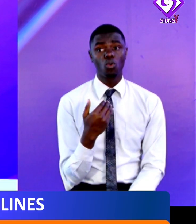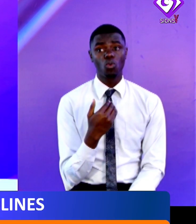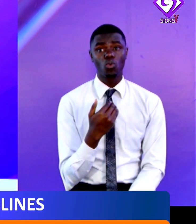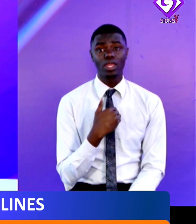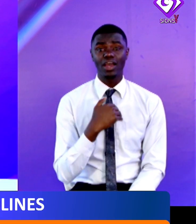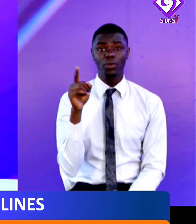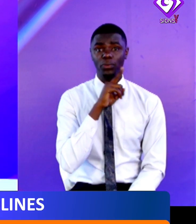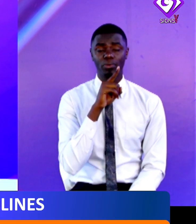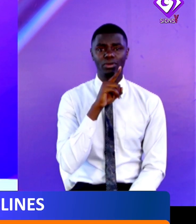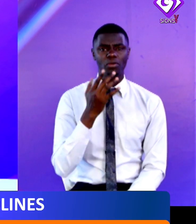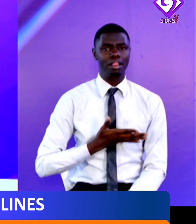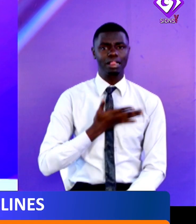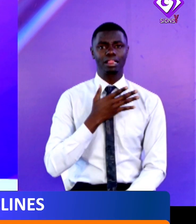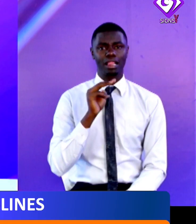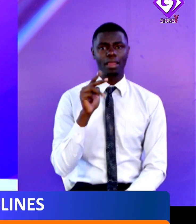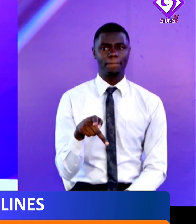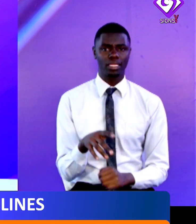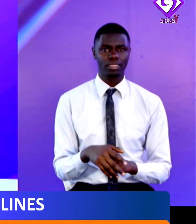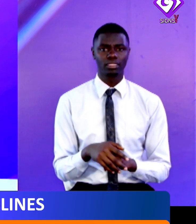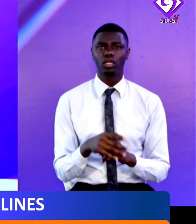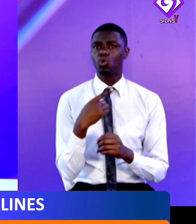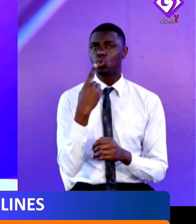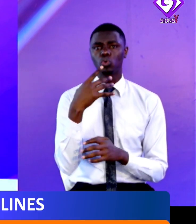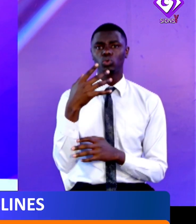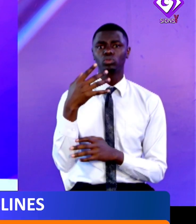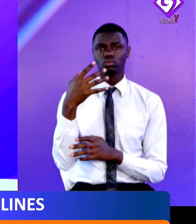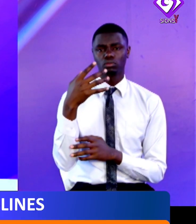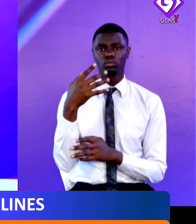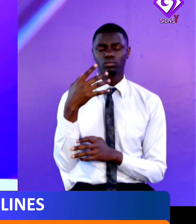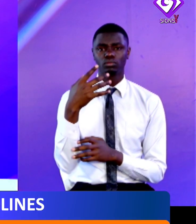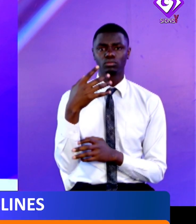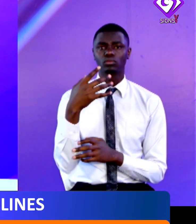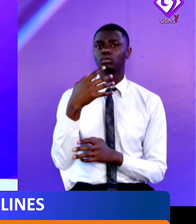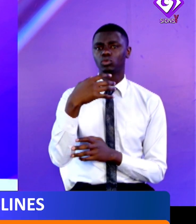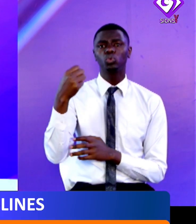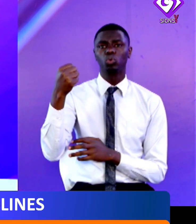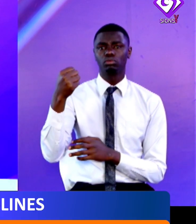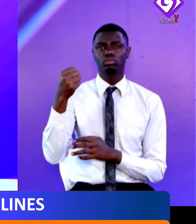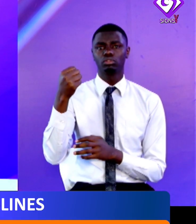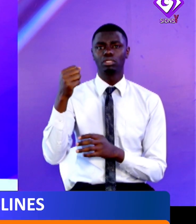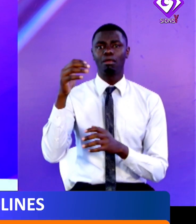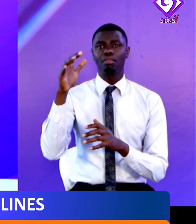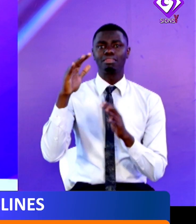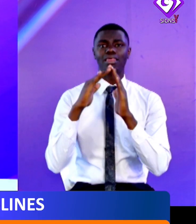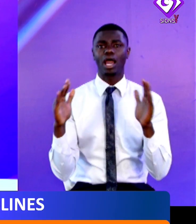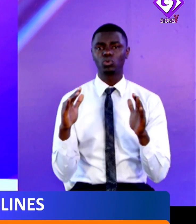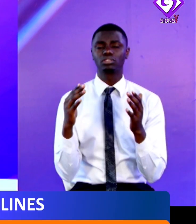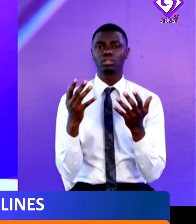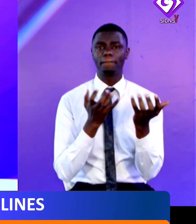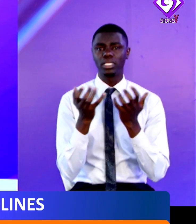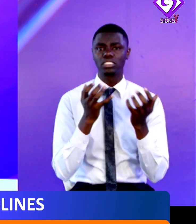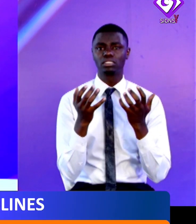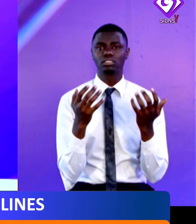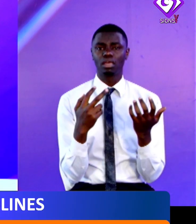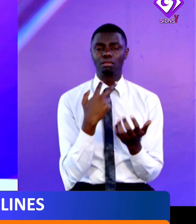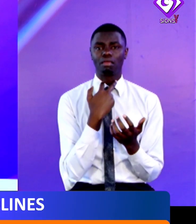furious MPs who crippled house business, who crippled the house business and paralyzed committees